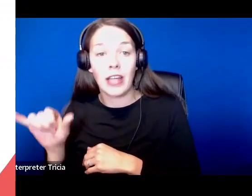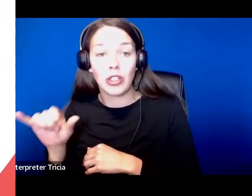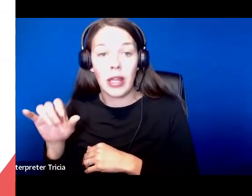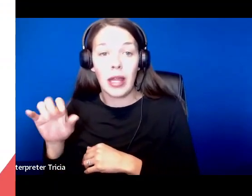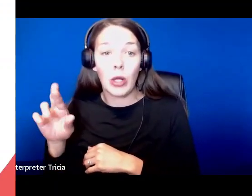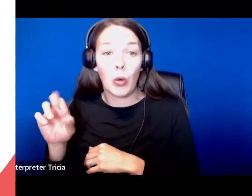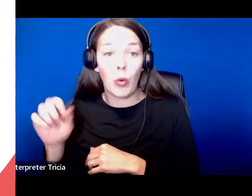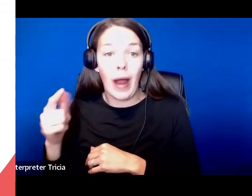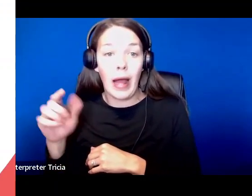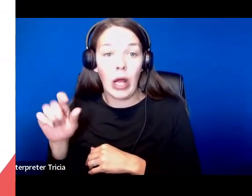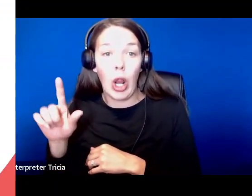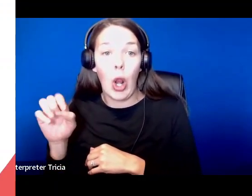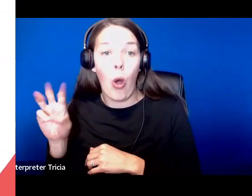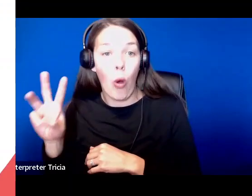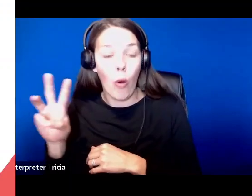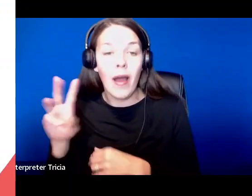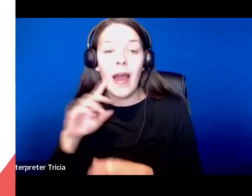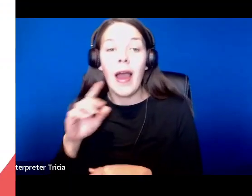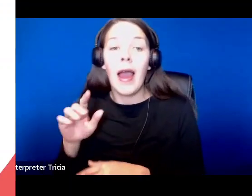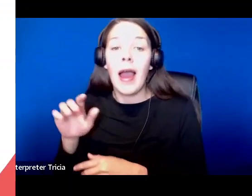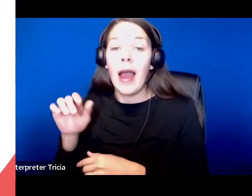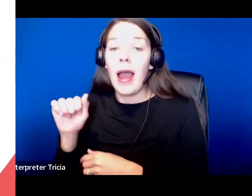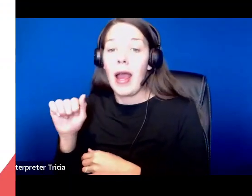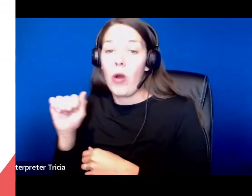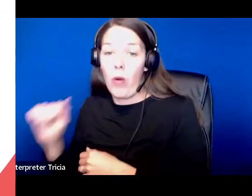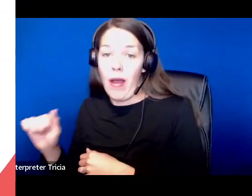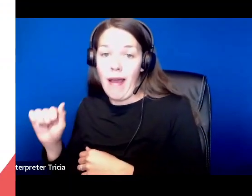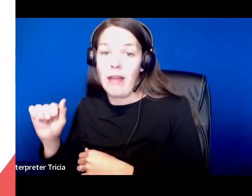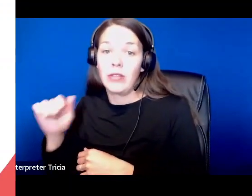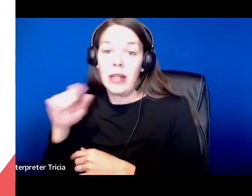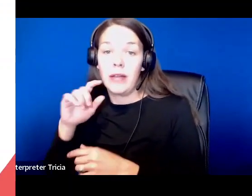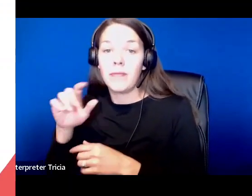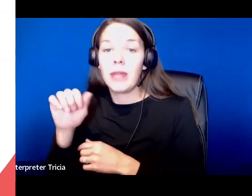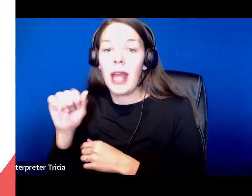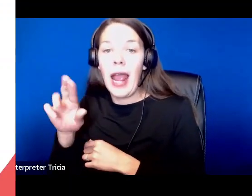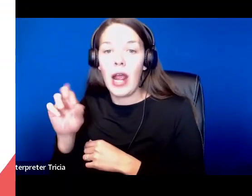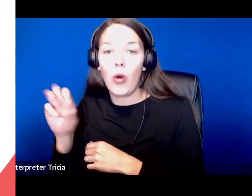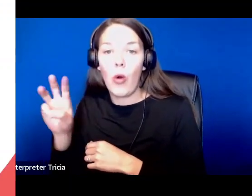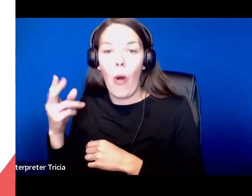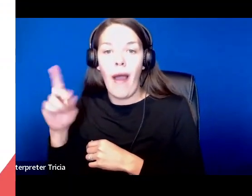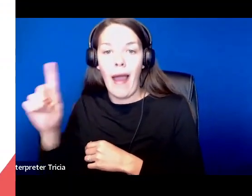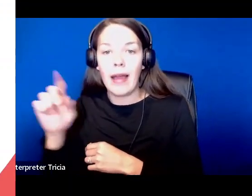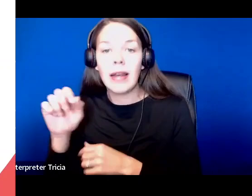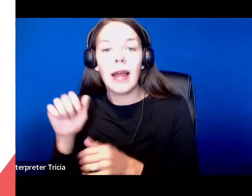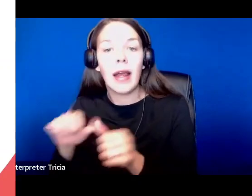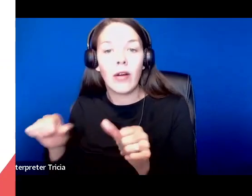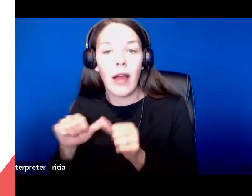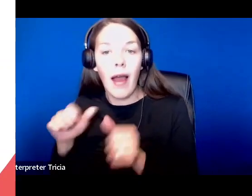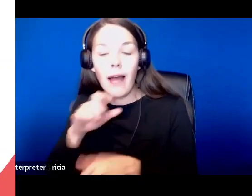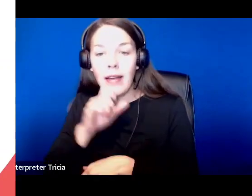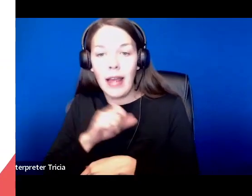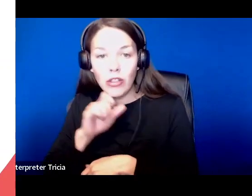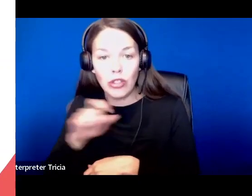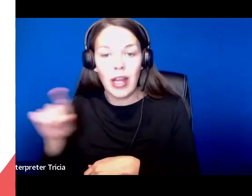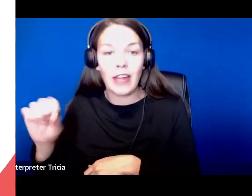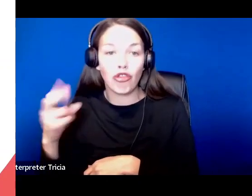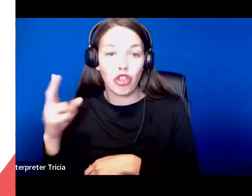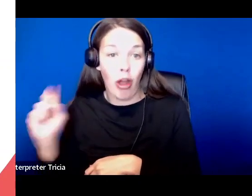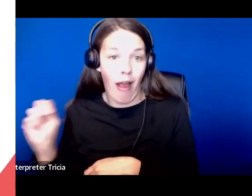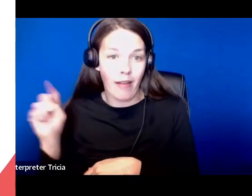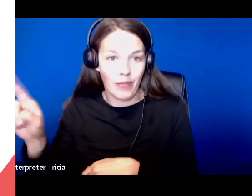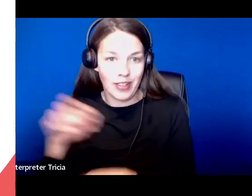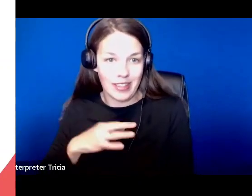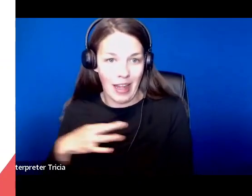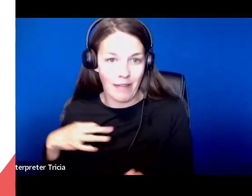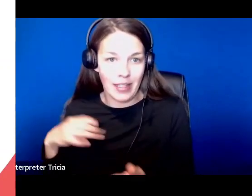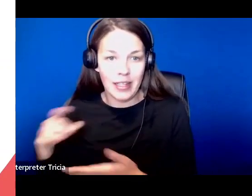Arrowhead Area Agency on Aging, as well as Sean Herhusky, Chair of the Arrowhead Regional Consortium for Healthcare Staffing. We'd like to welcome